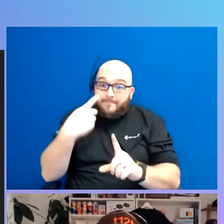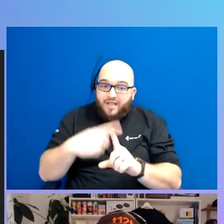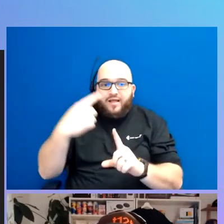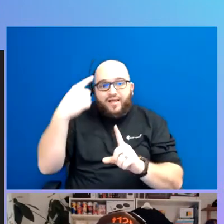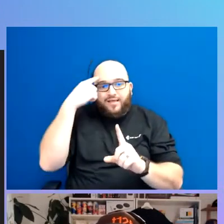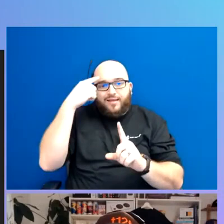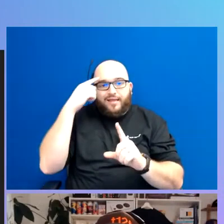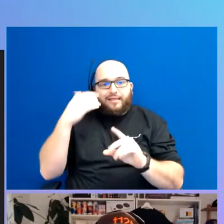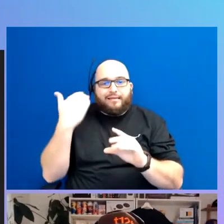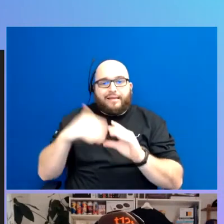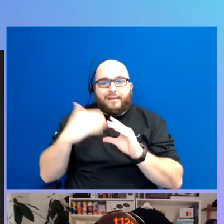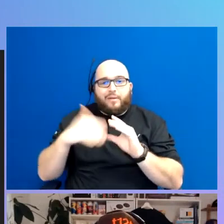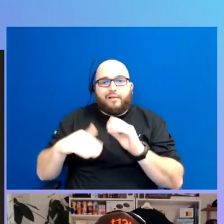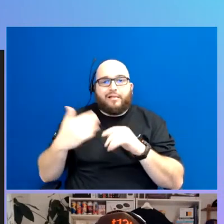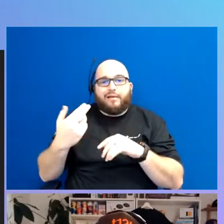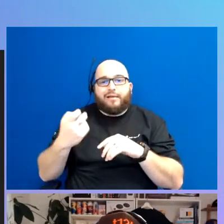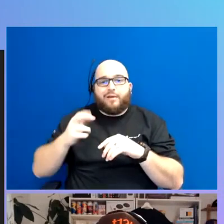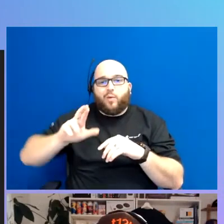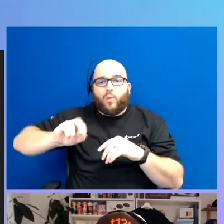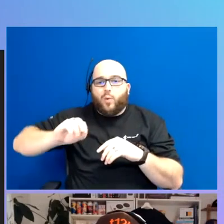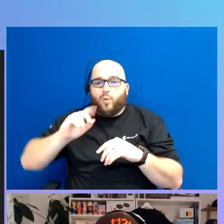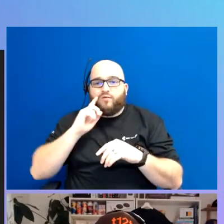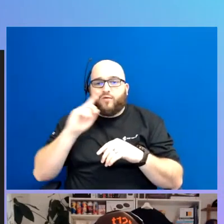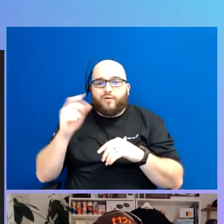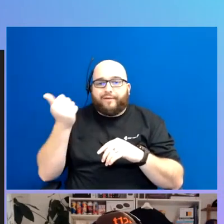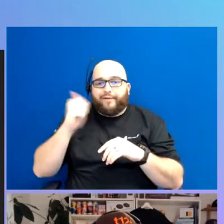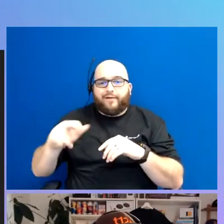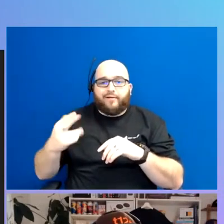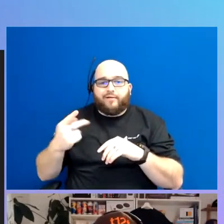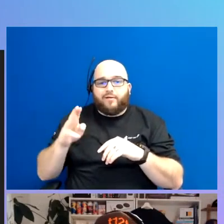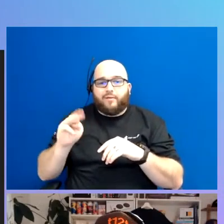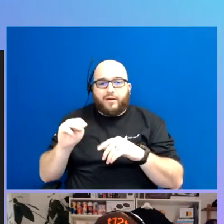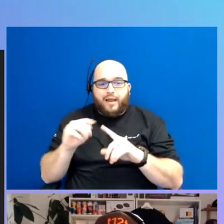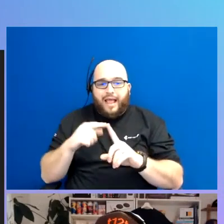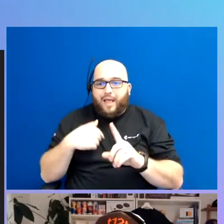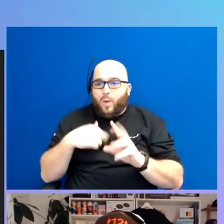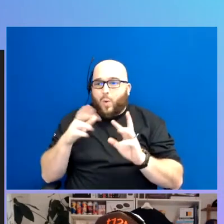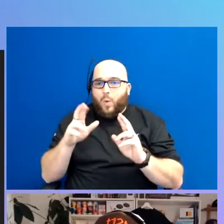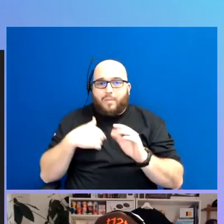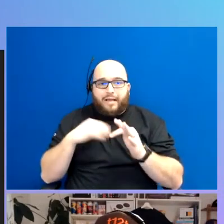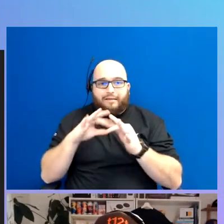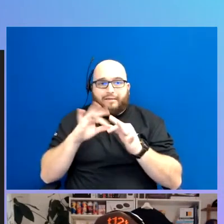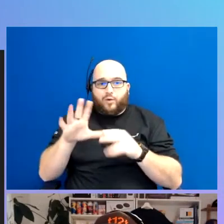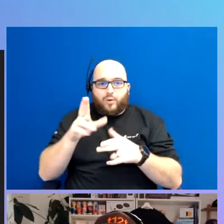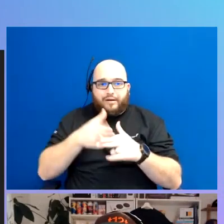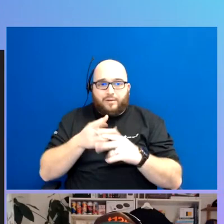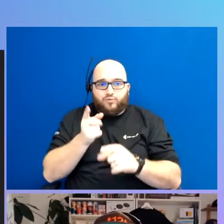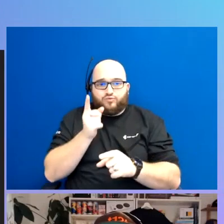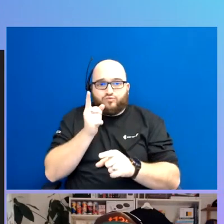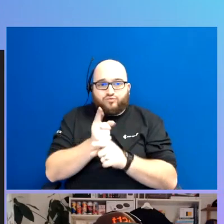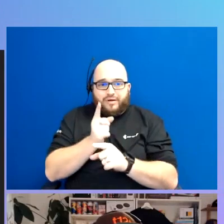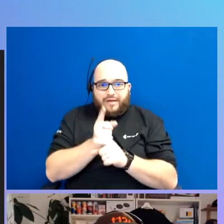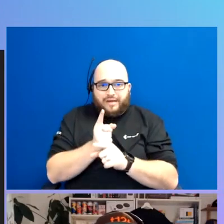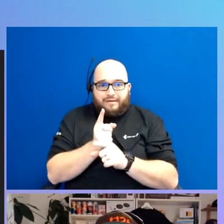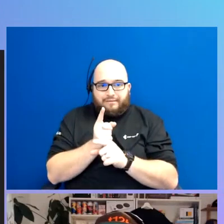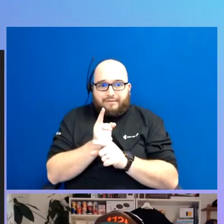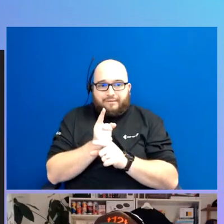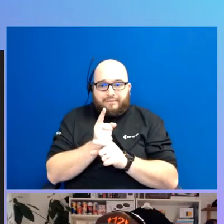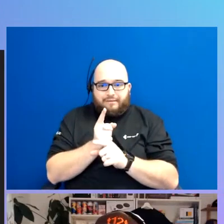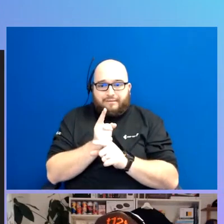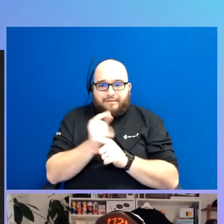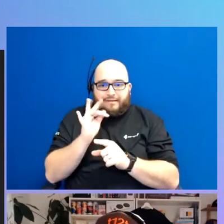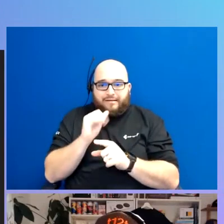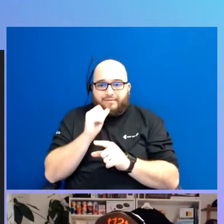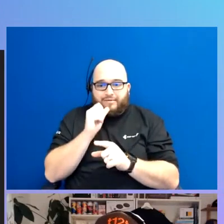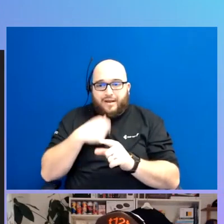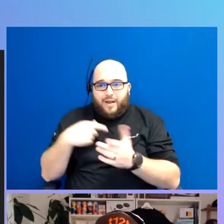hero, Remy Parmentier, I hope I pronounced your name correctly. Otherwise, I owe you a beer